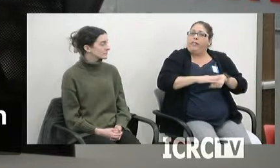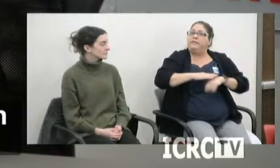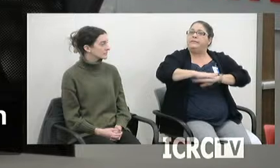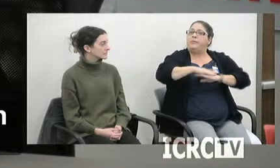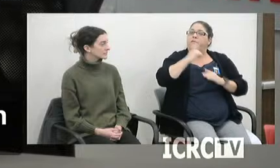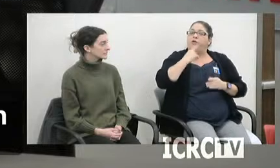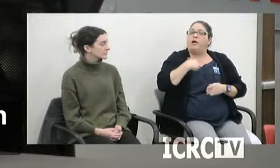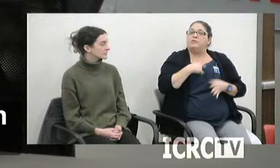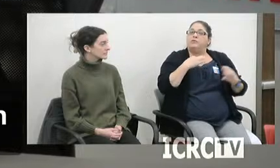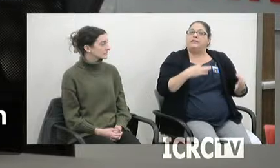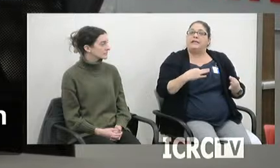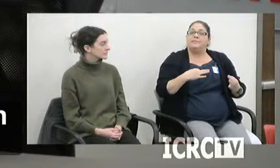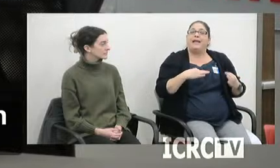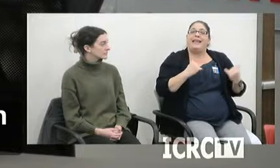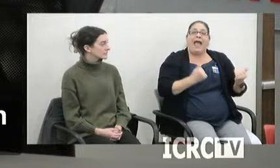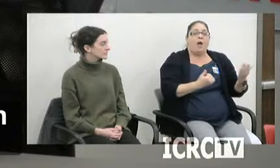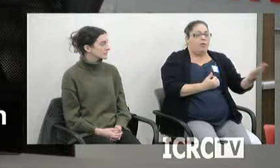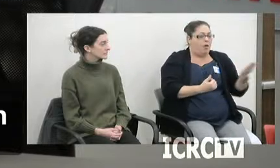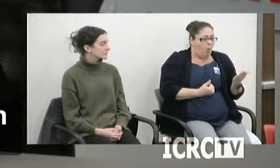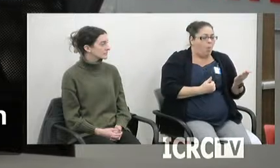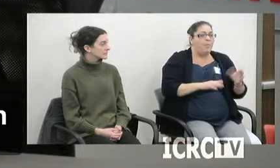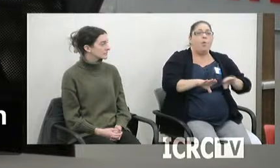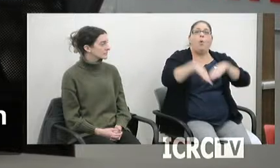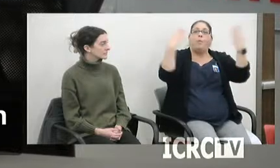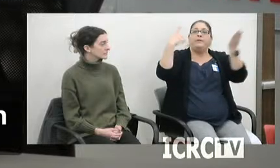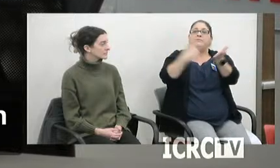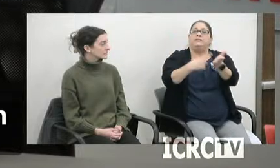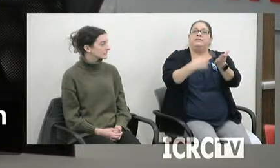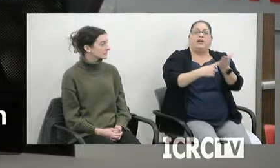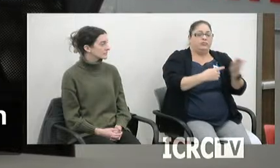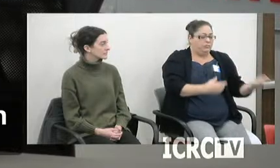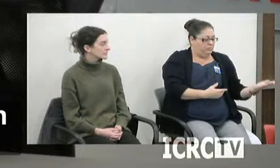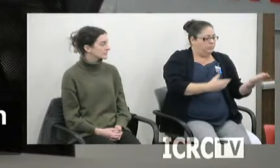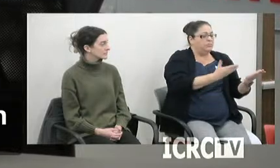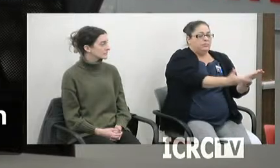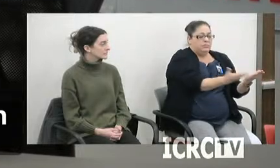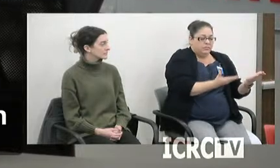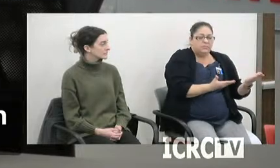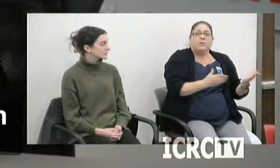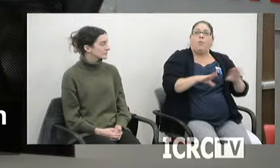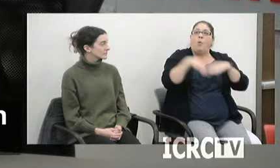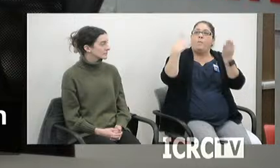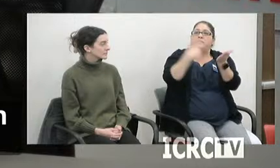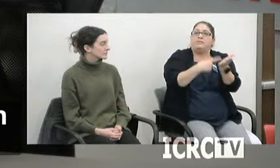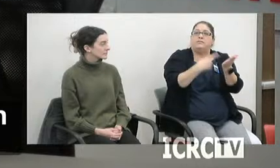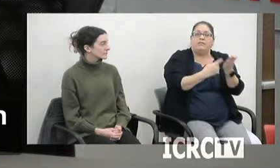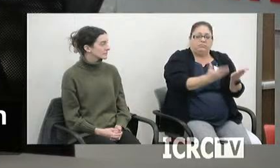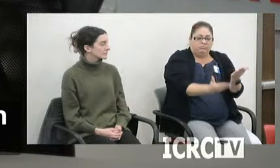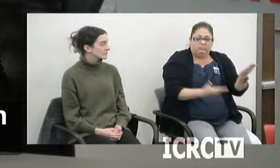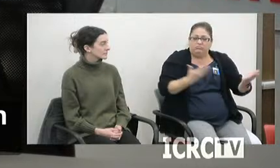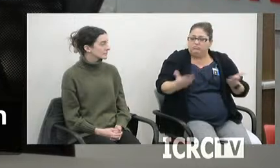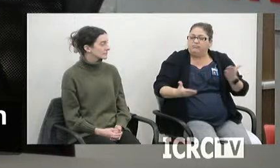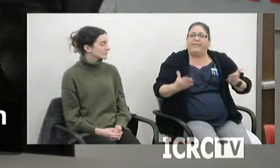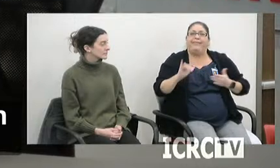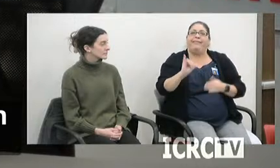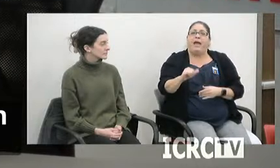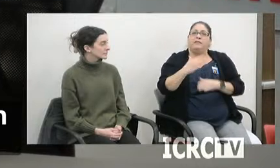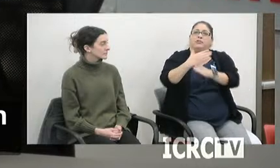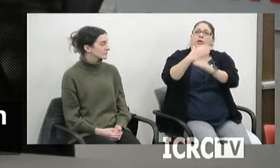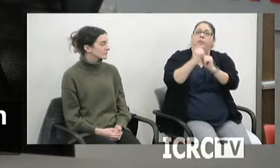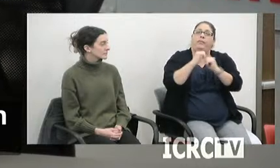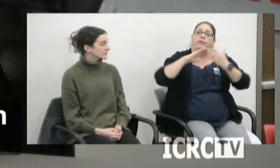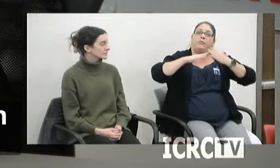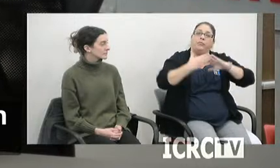openly about all of them, and I'm looking forward to that. So I just wanted to share with the community that we've got a